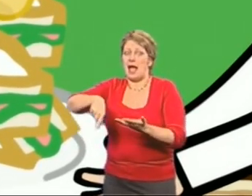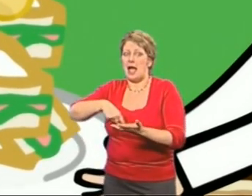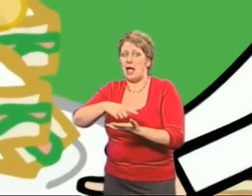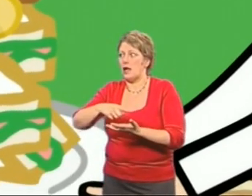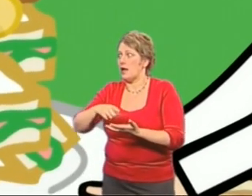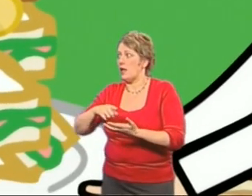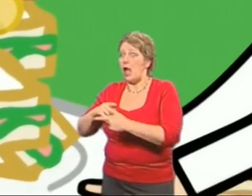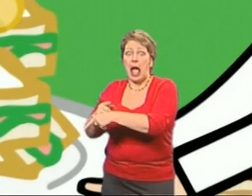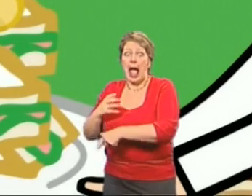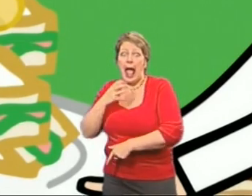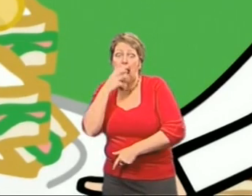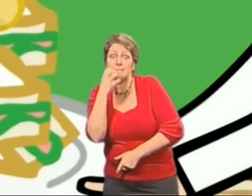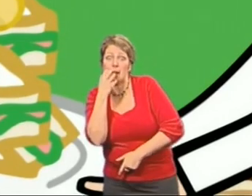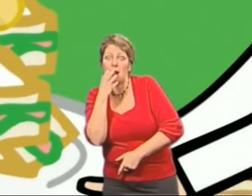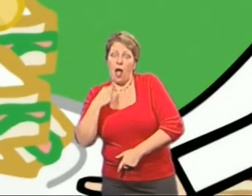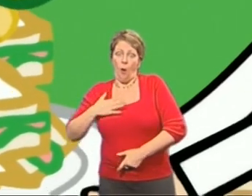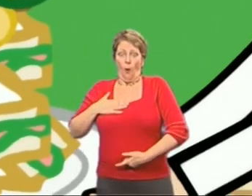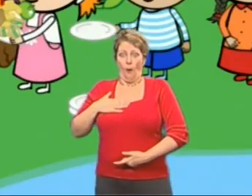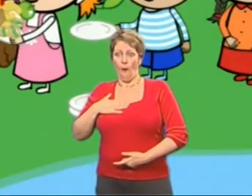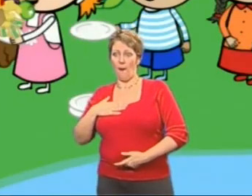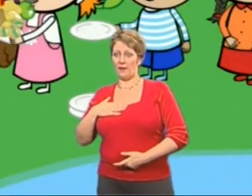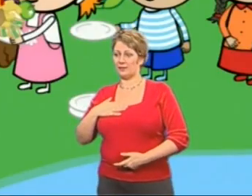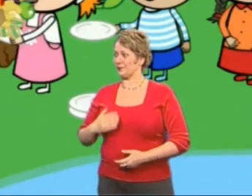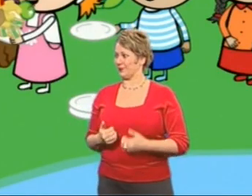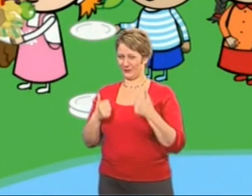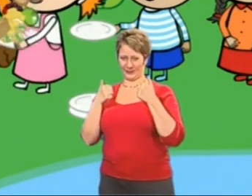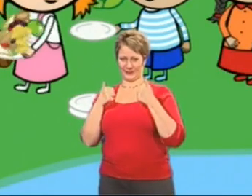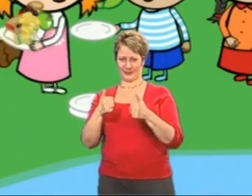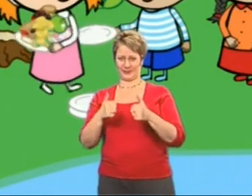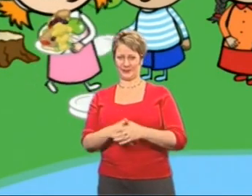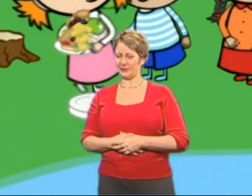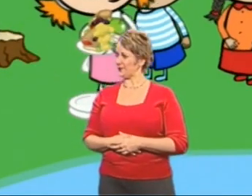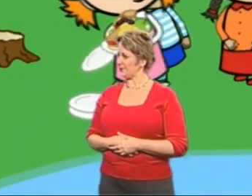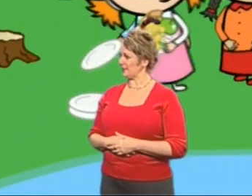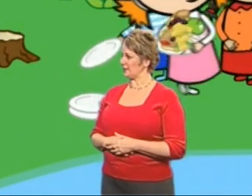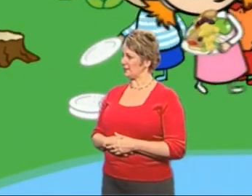Oh, and is that an apple? That's great.